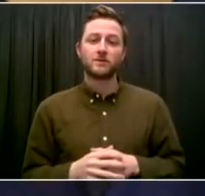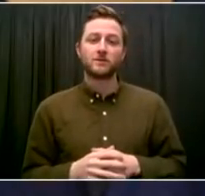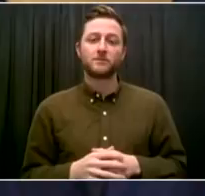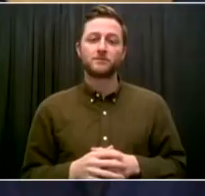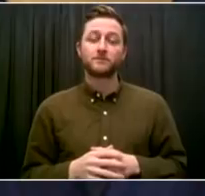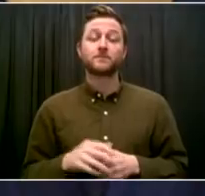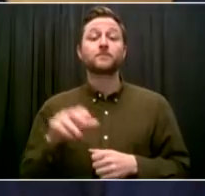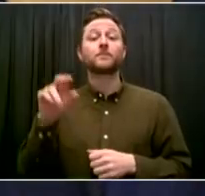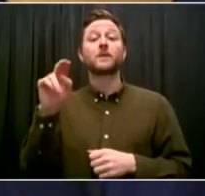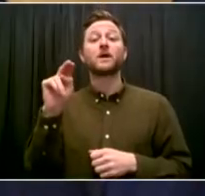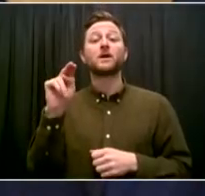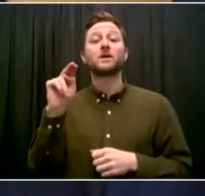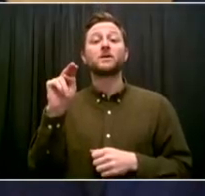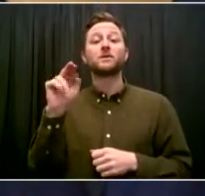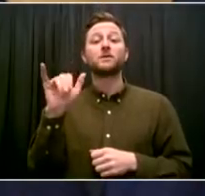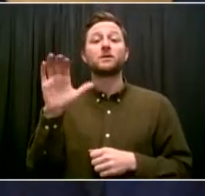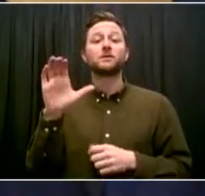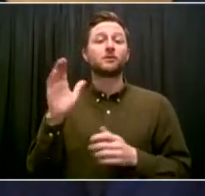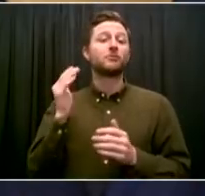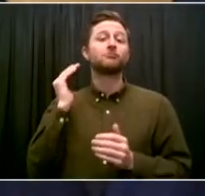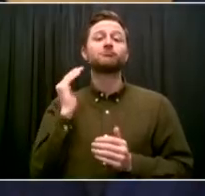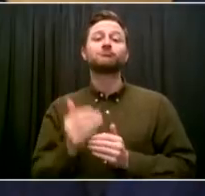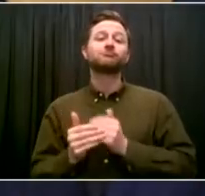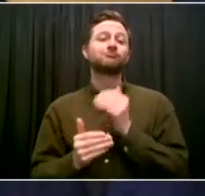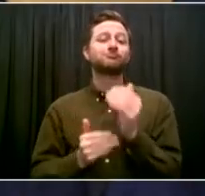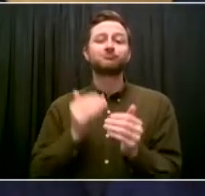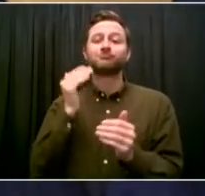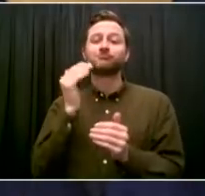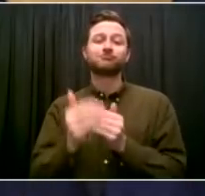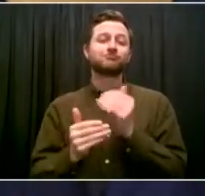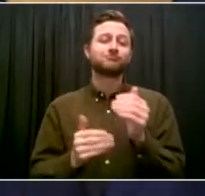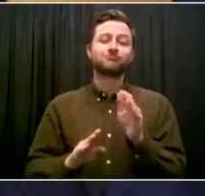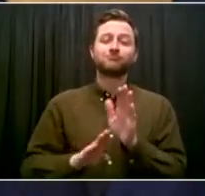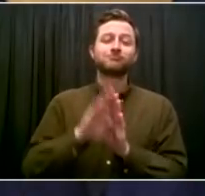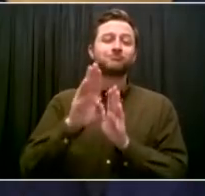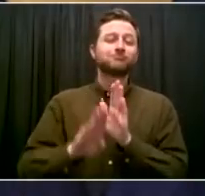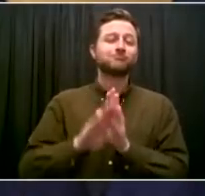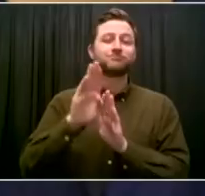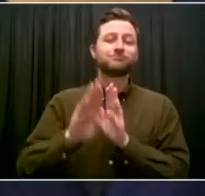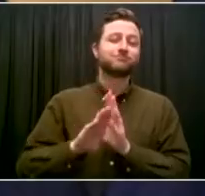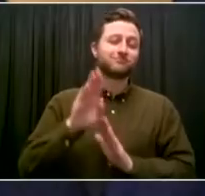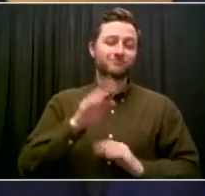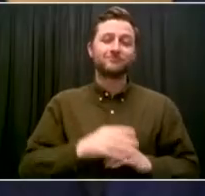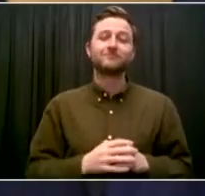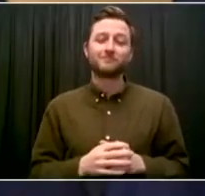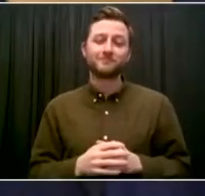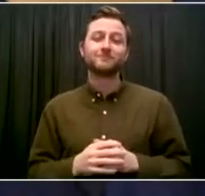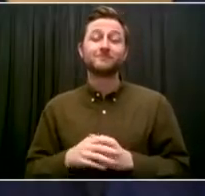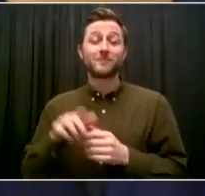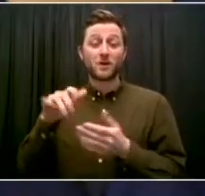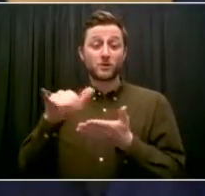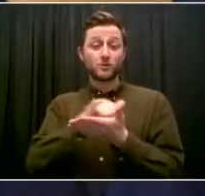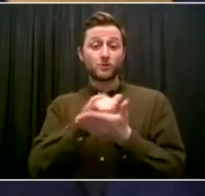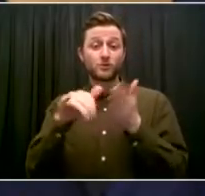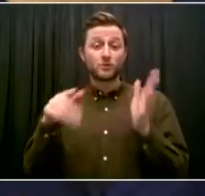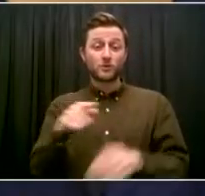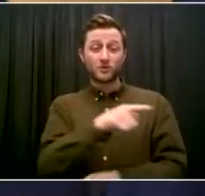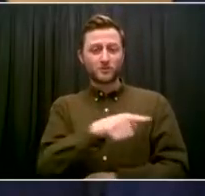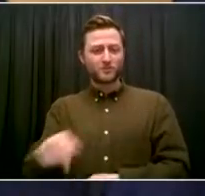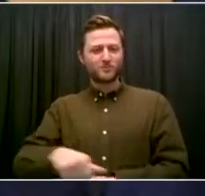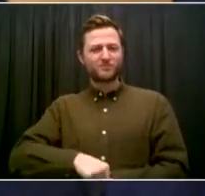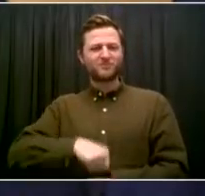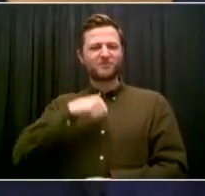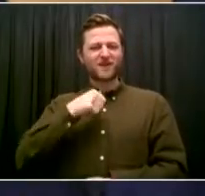in the right direction. New Yorkers should be proud of themselves. One of our